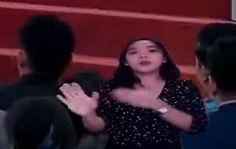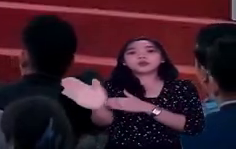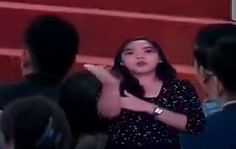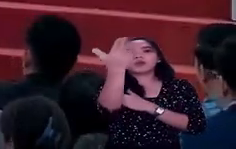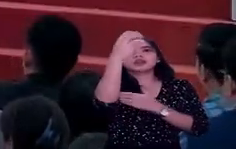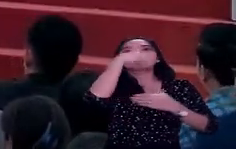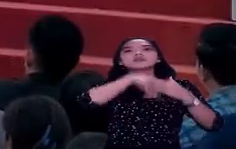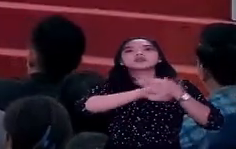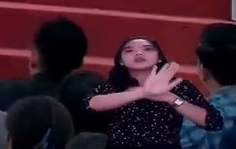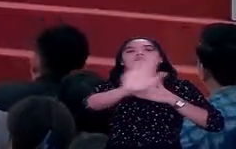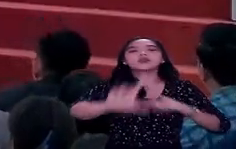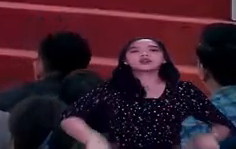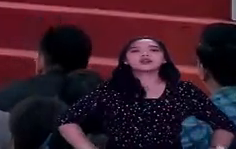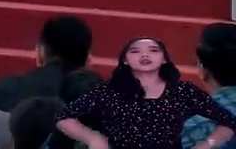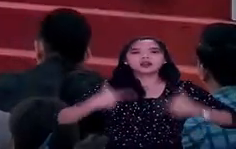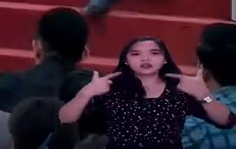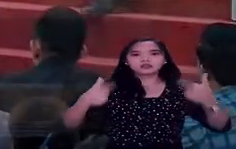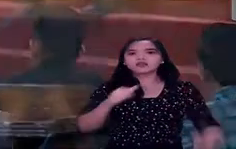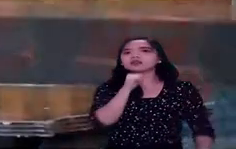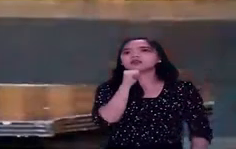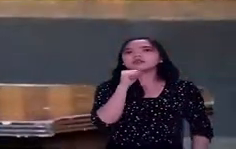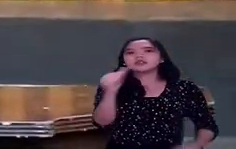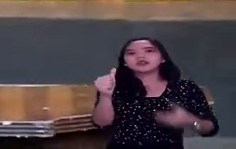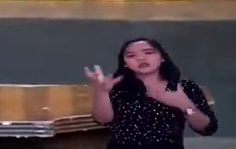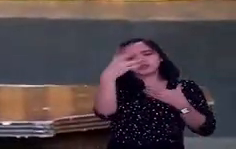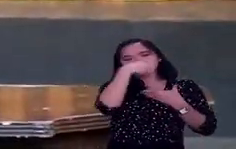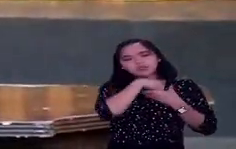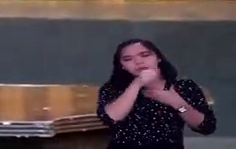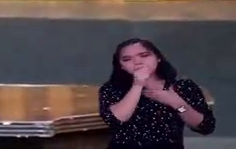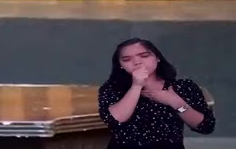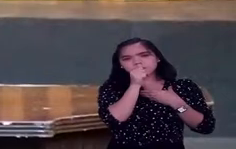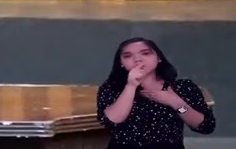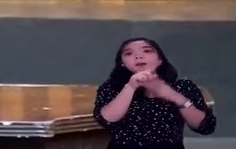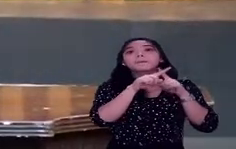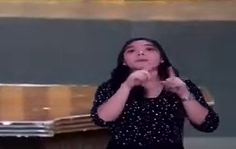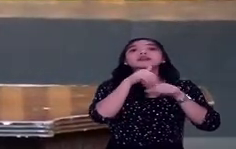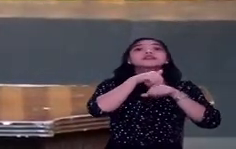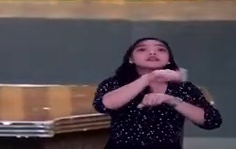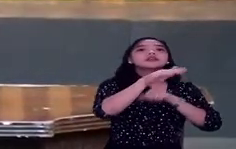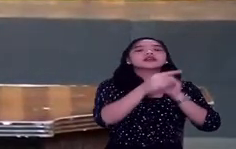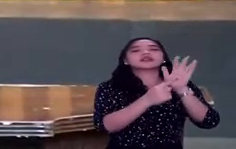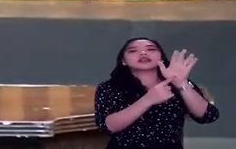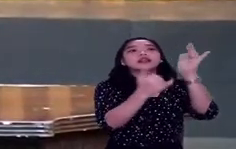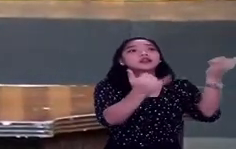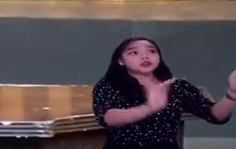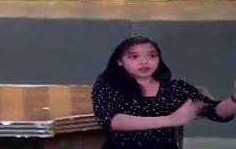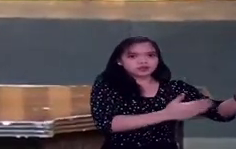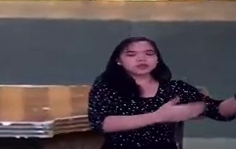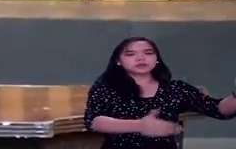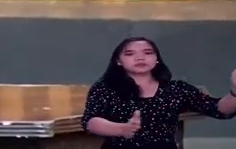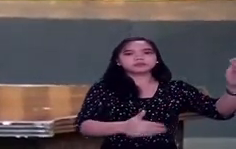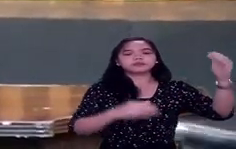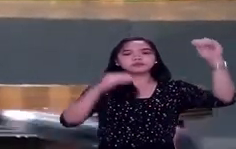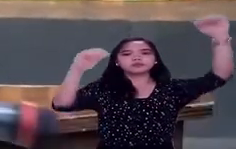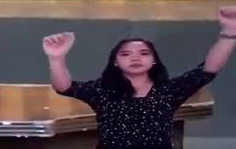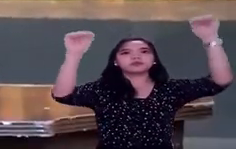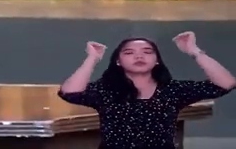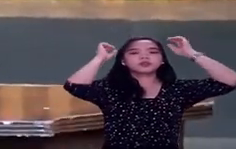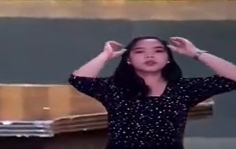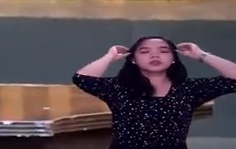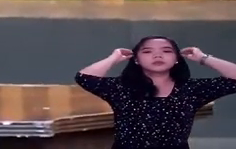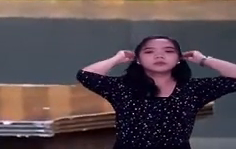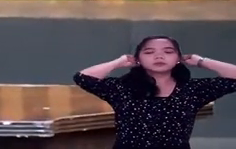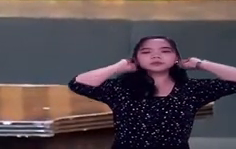Amen. And so it's not for us to keep the light, but to send the light. Everyone standing, please. As we sing this song, send the